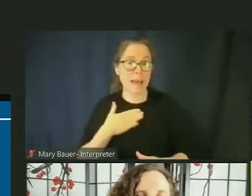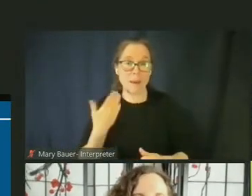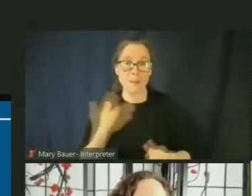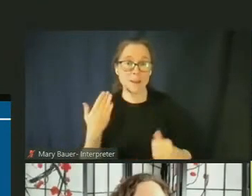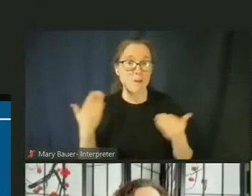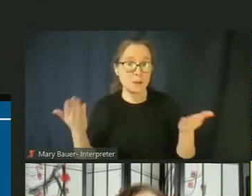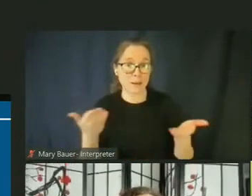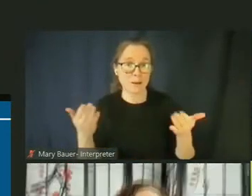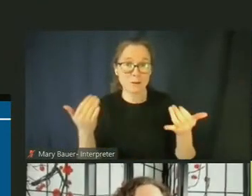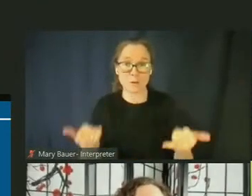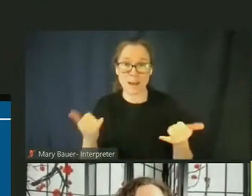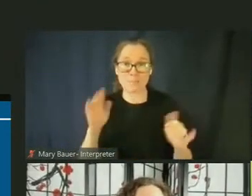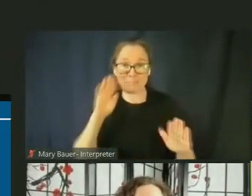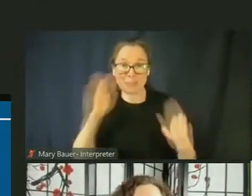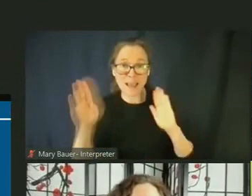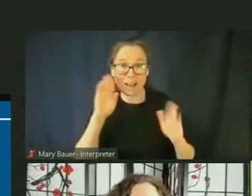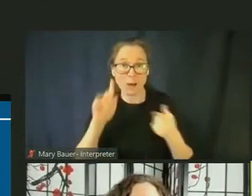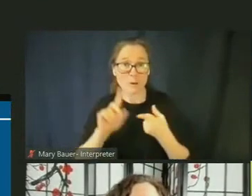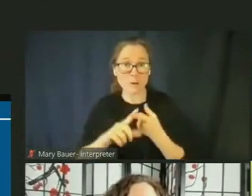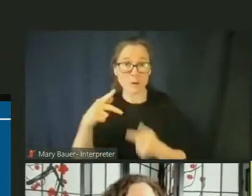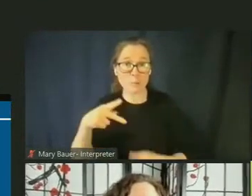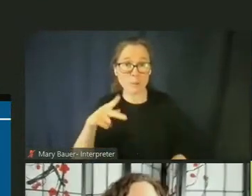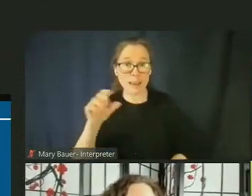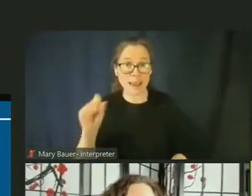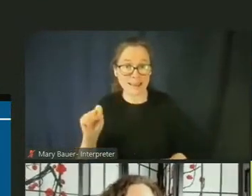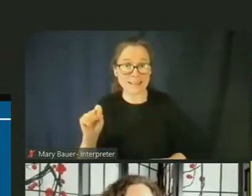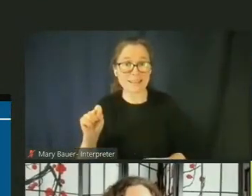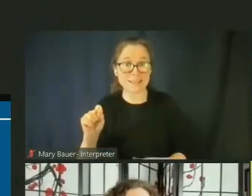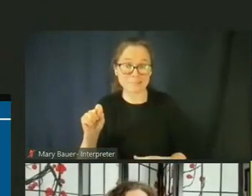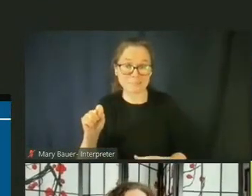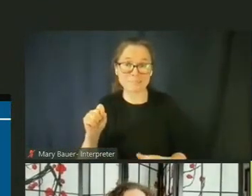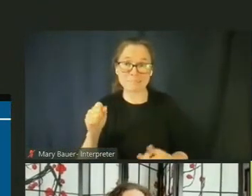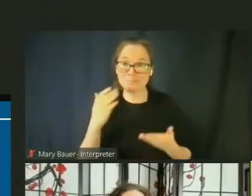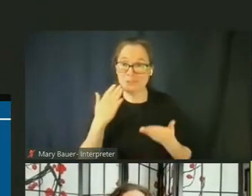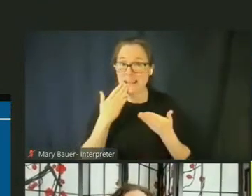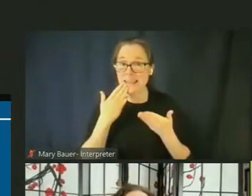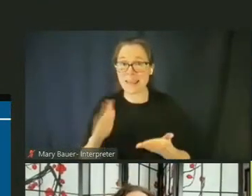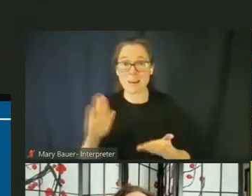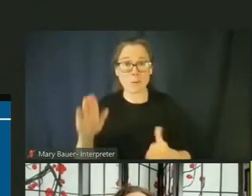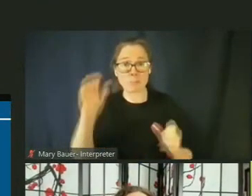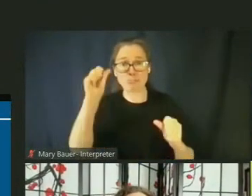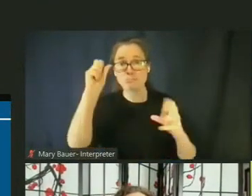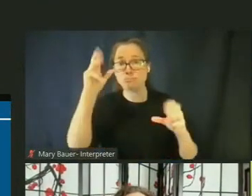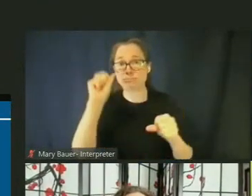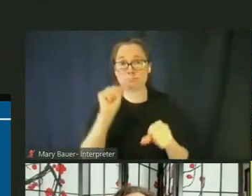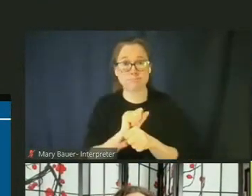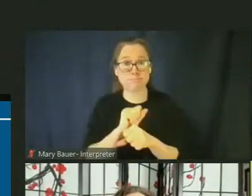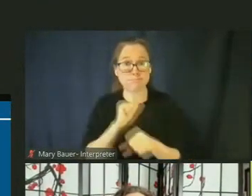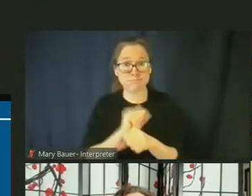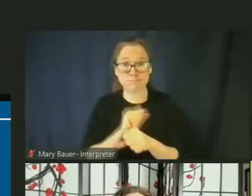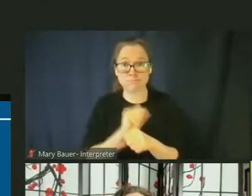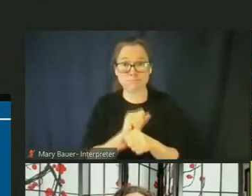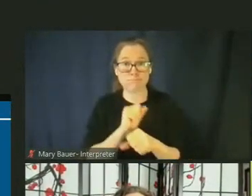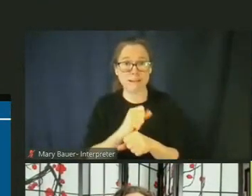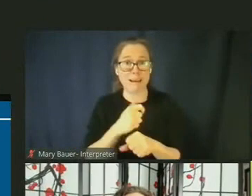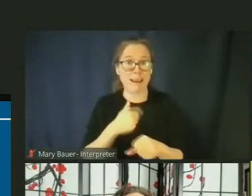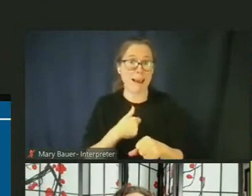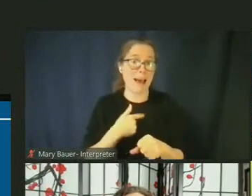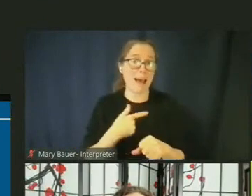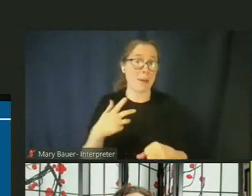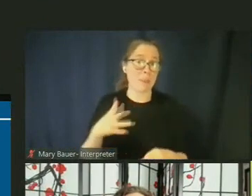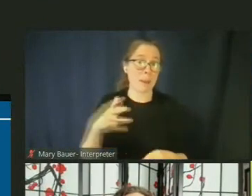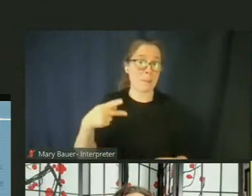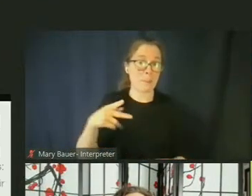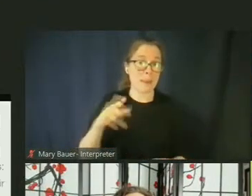evening. Hello to PPS community, and thank you for all your amazing work. I'm a 3-time PPS parent.